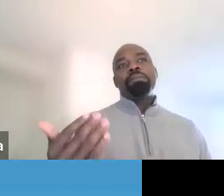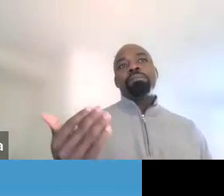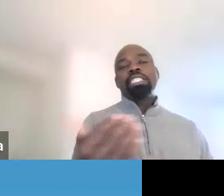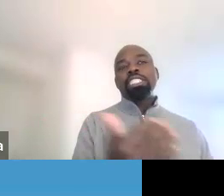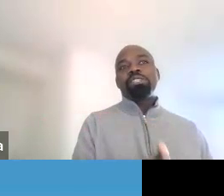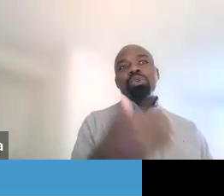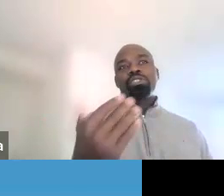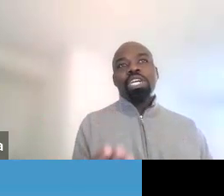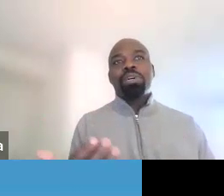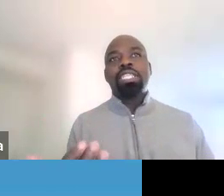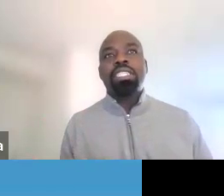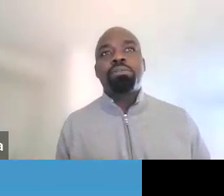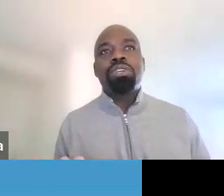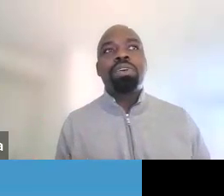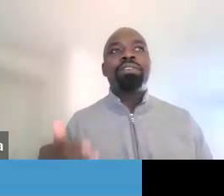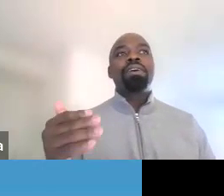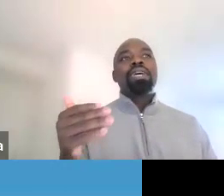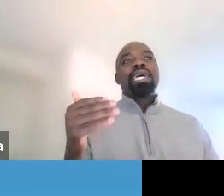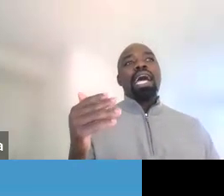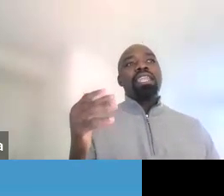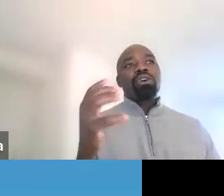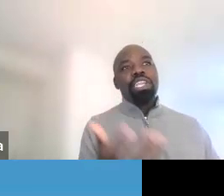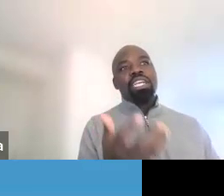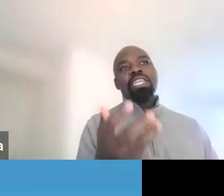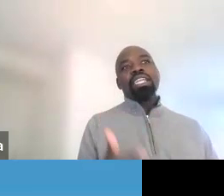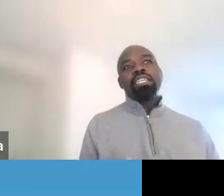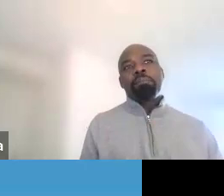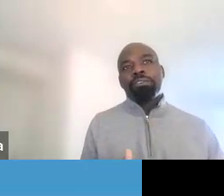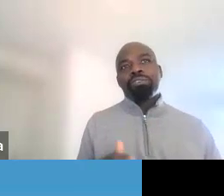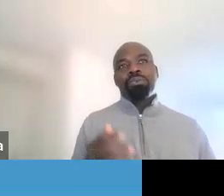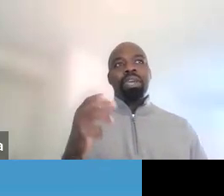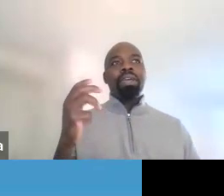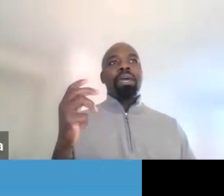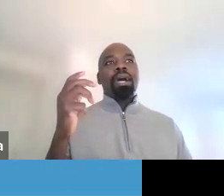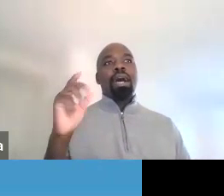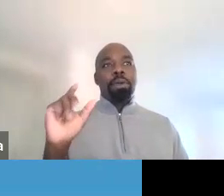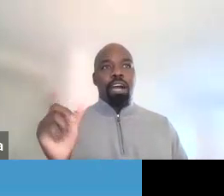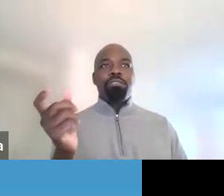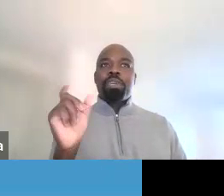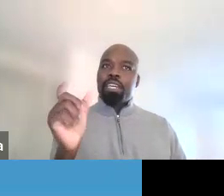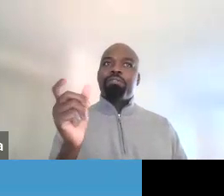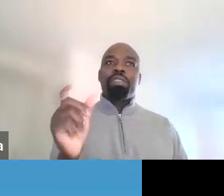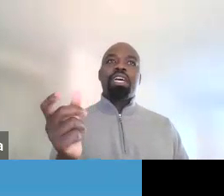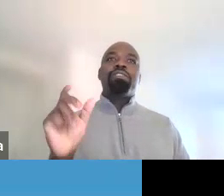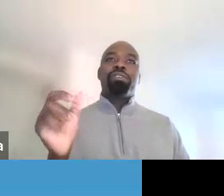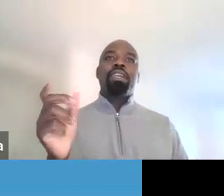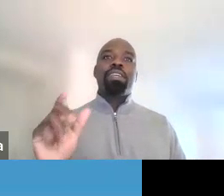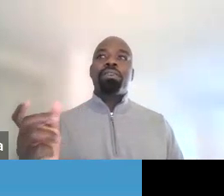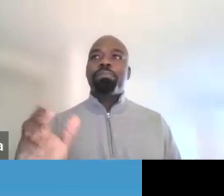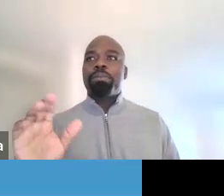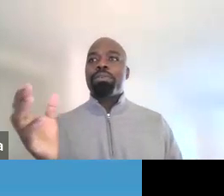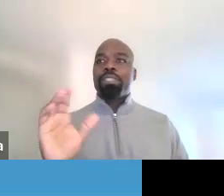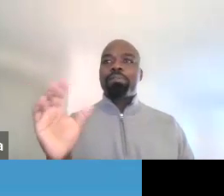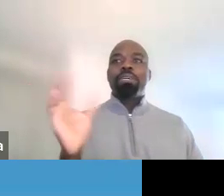a problem that's similar to what you're trying to ask them to address, and connect that in a personal way. But you have to be careful with that, so